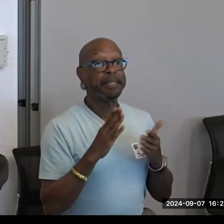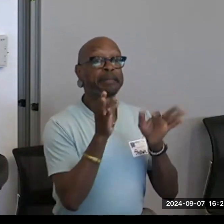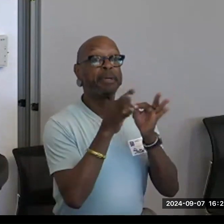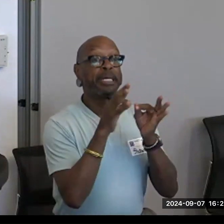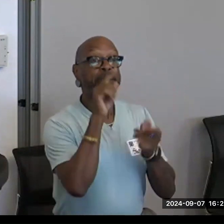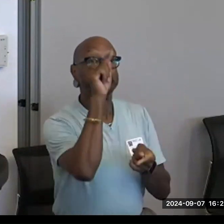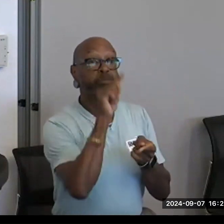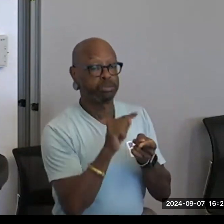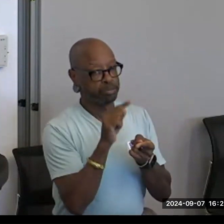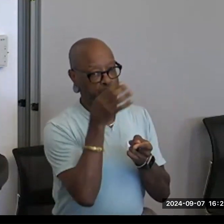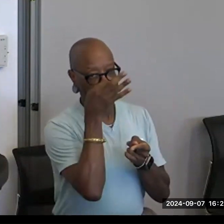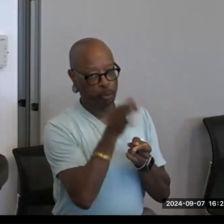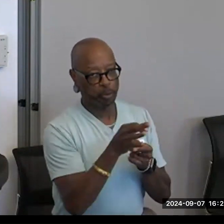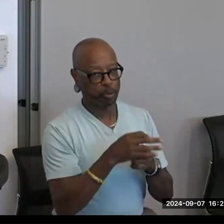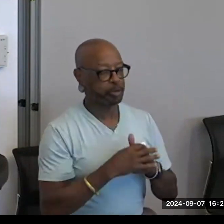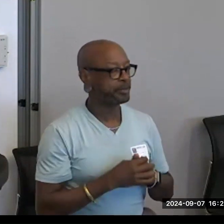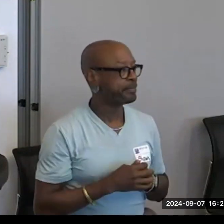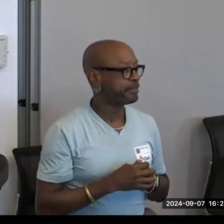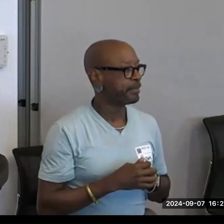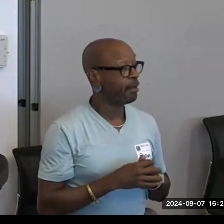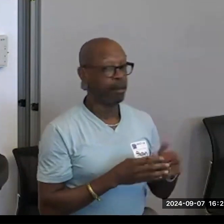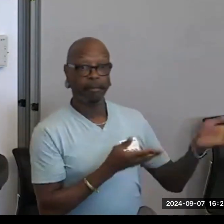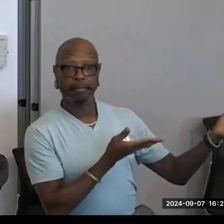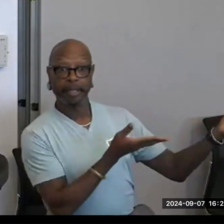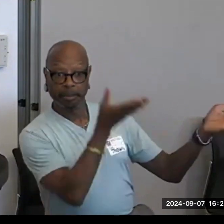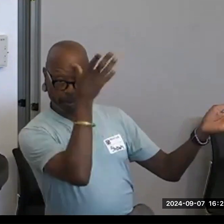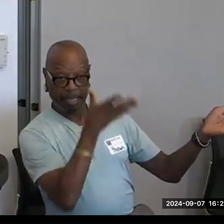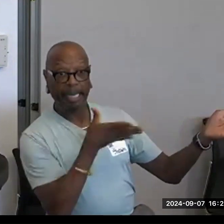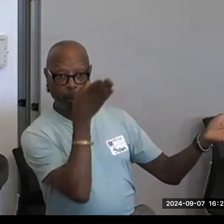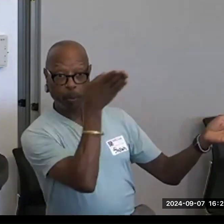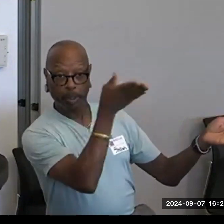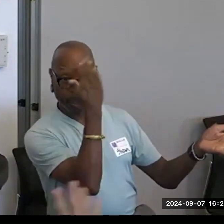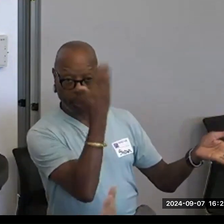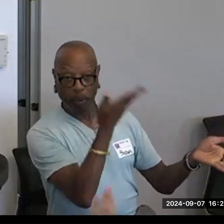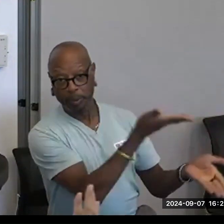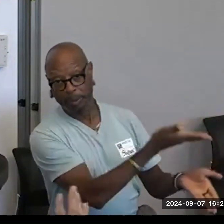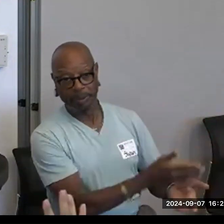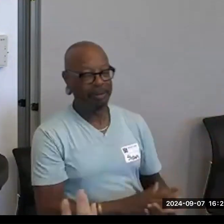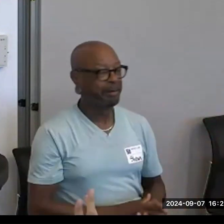sooner. All right, and there's a man who'd know.